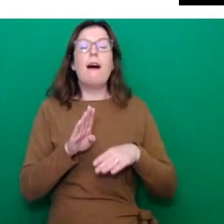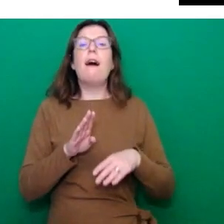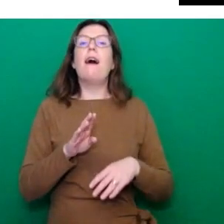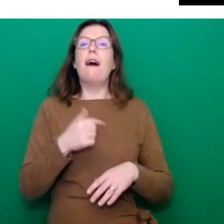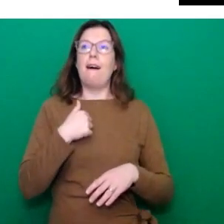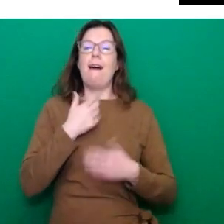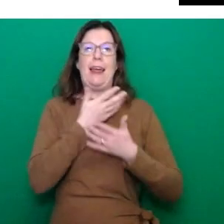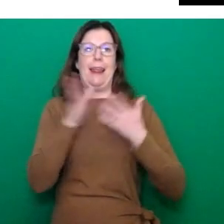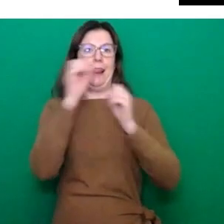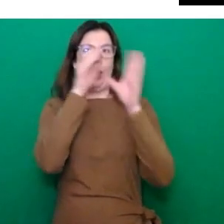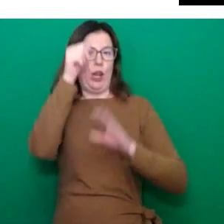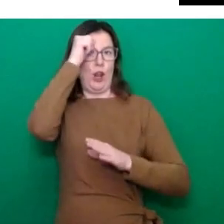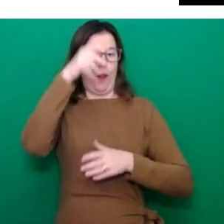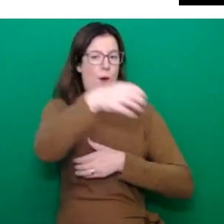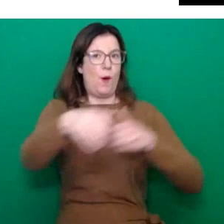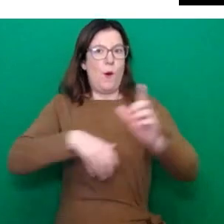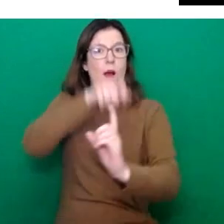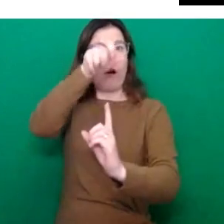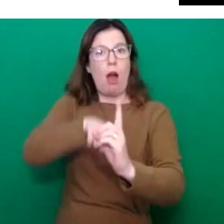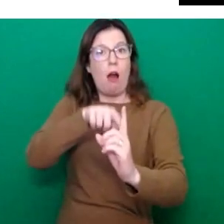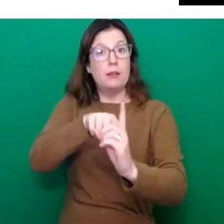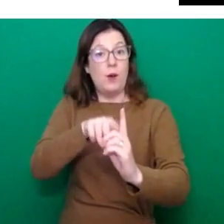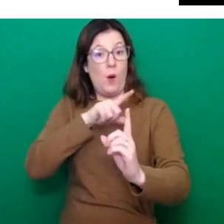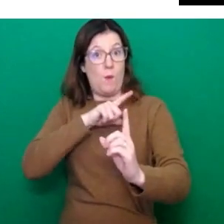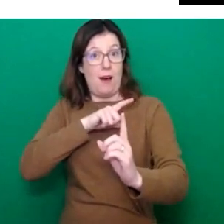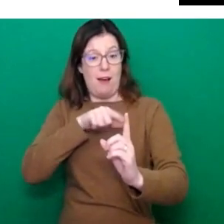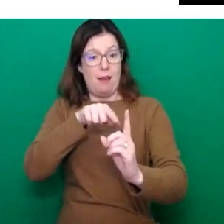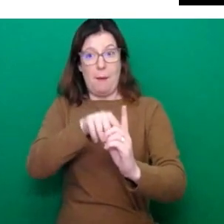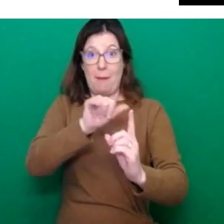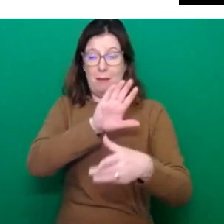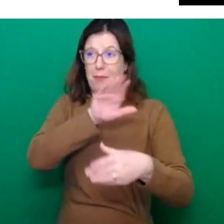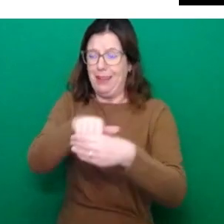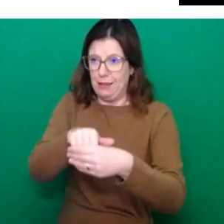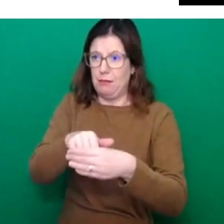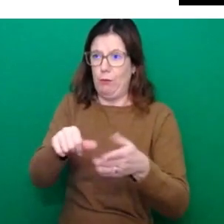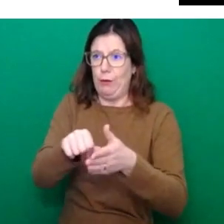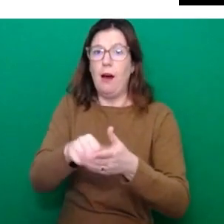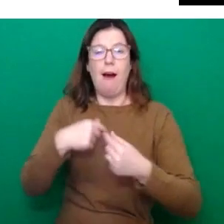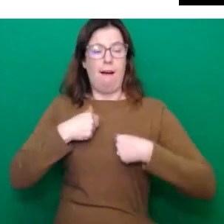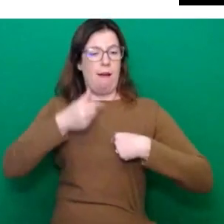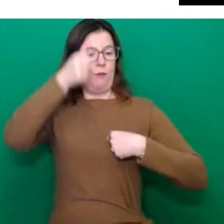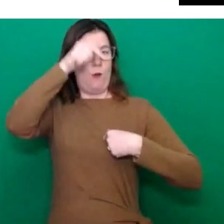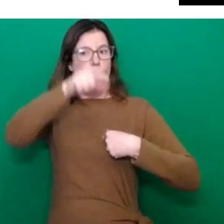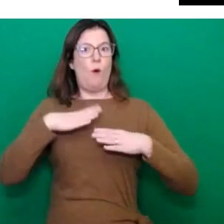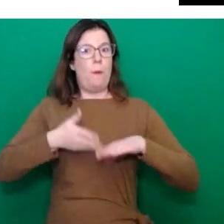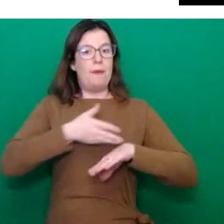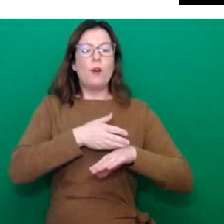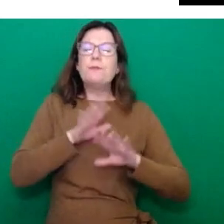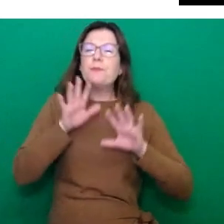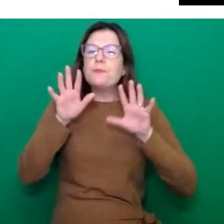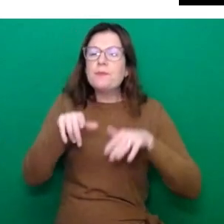understanding for the client and perhaps the difficulties that they might struggle with as well. So it sounds like you're referencing